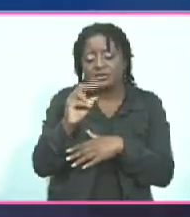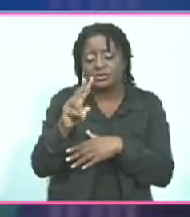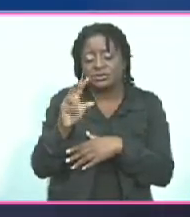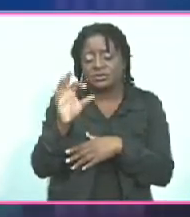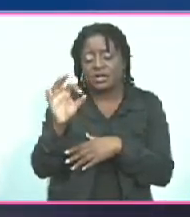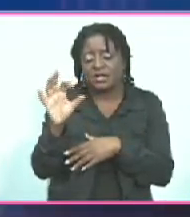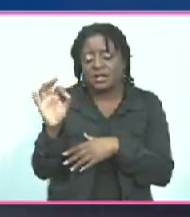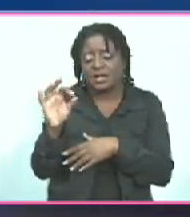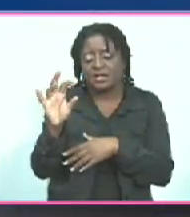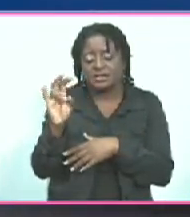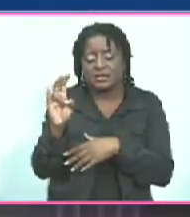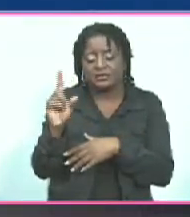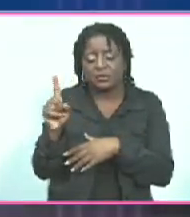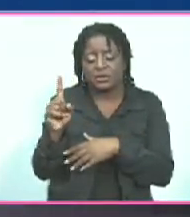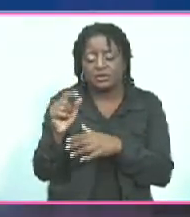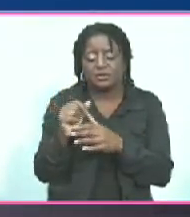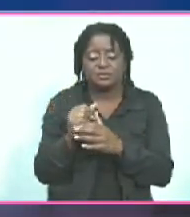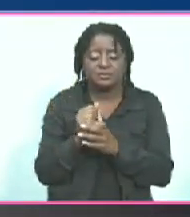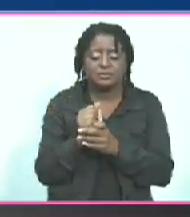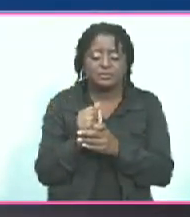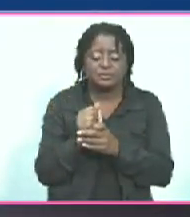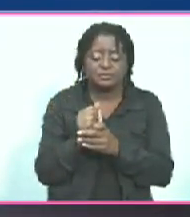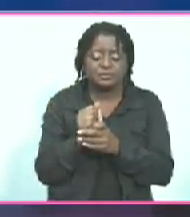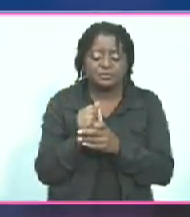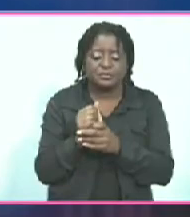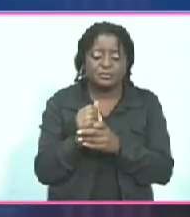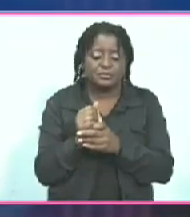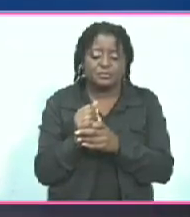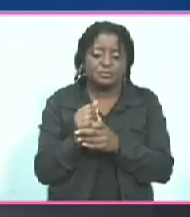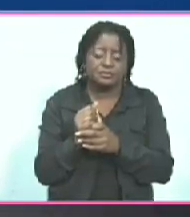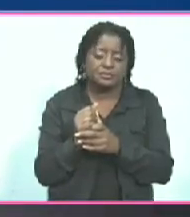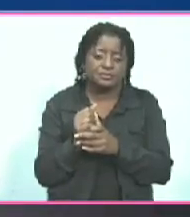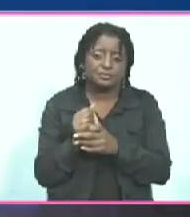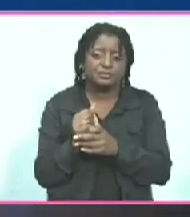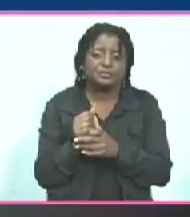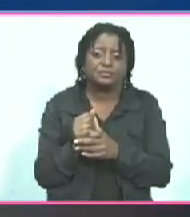502-9971. Cleopatra Murphy, ZNS Network News.